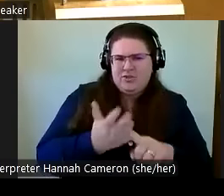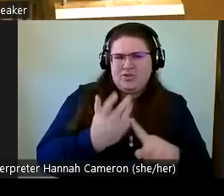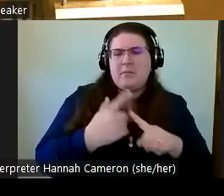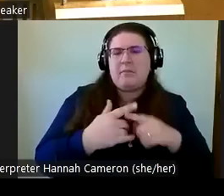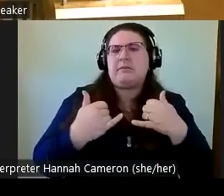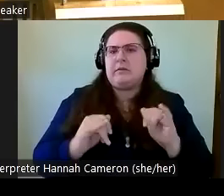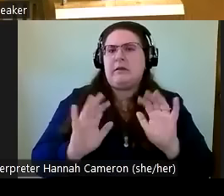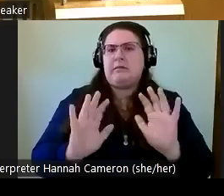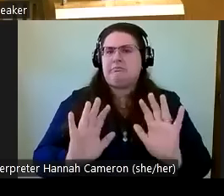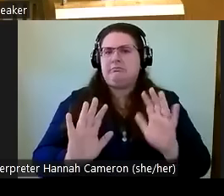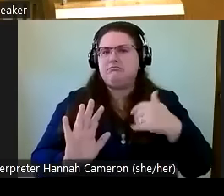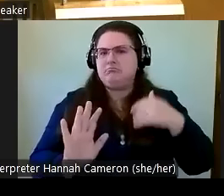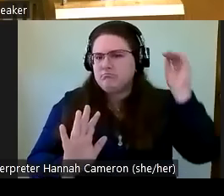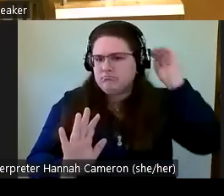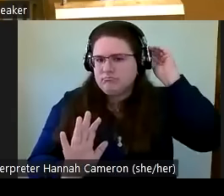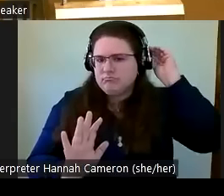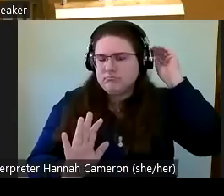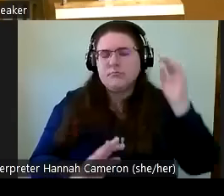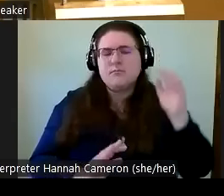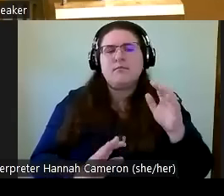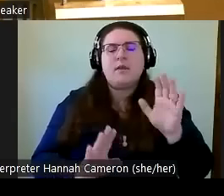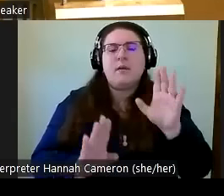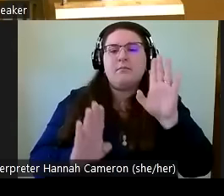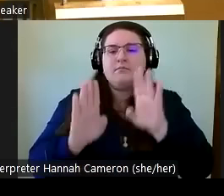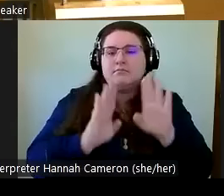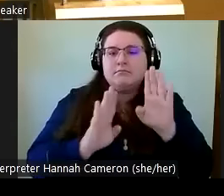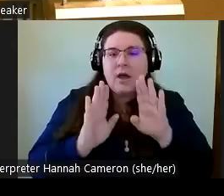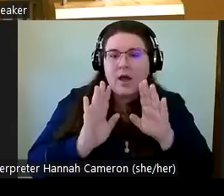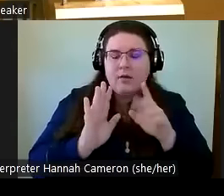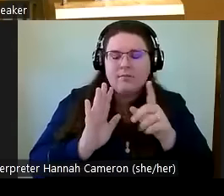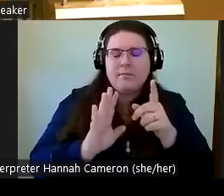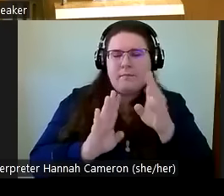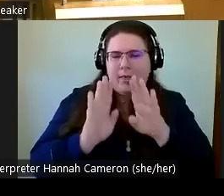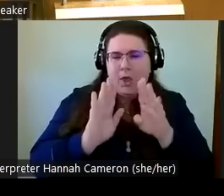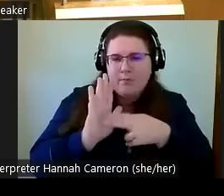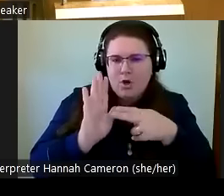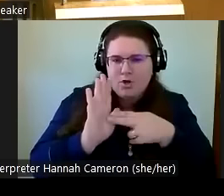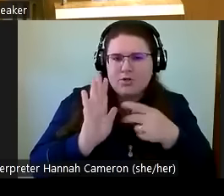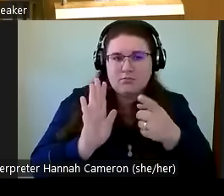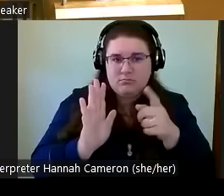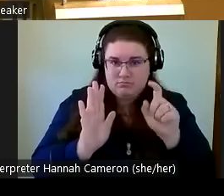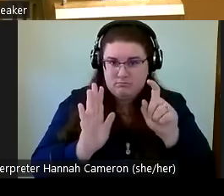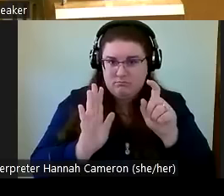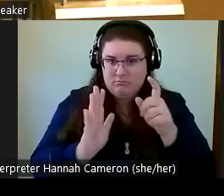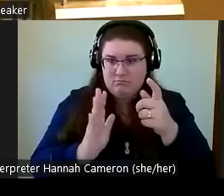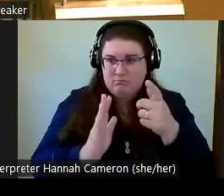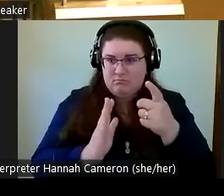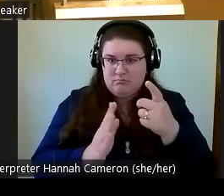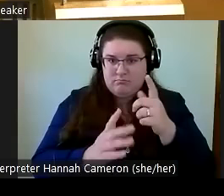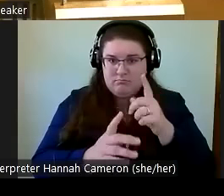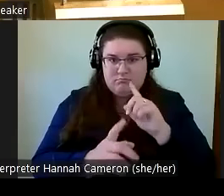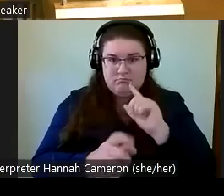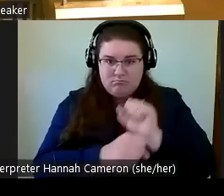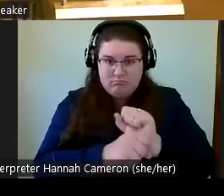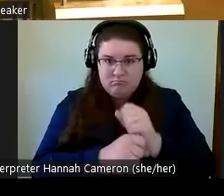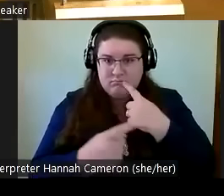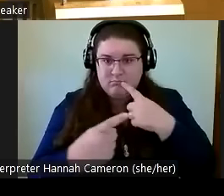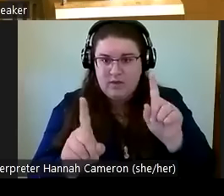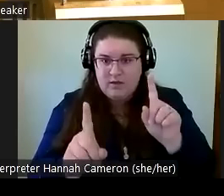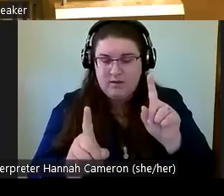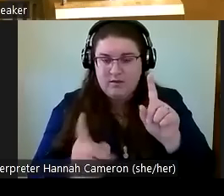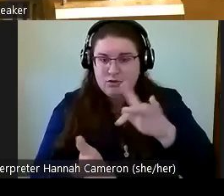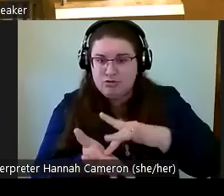also biomarkers help us know, are the drugs doing what we think they're doing? So if you're targeting amyloid and you have a way of measuring amyloid and